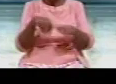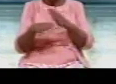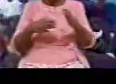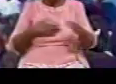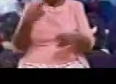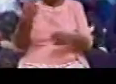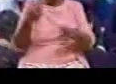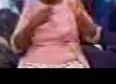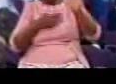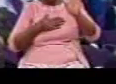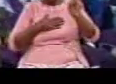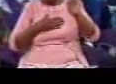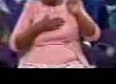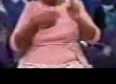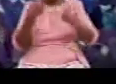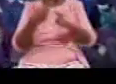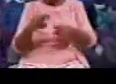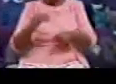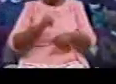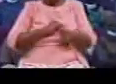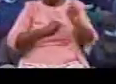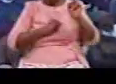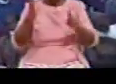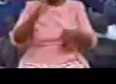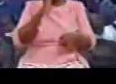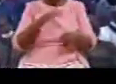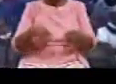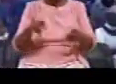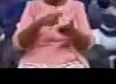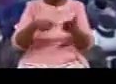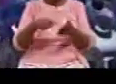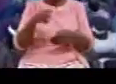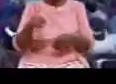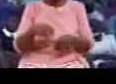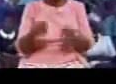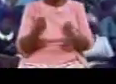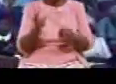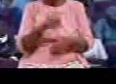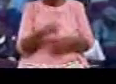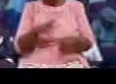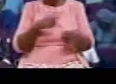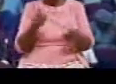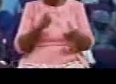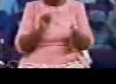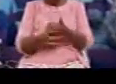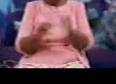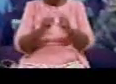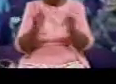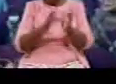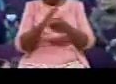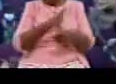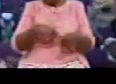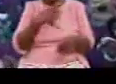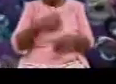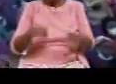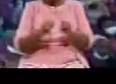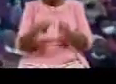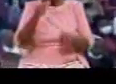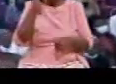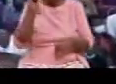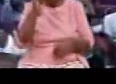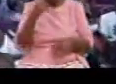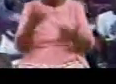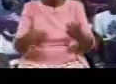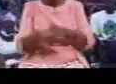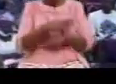hear your amen. And then you say, Jesus Christ is the same yesterday, today, and forever. What he did then